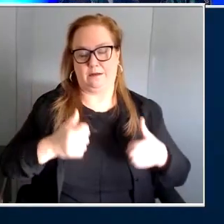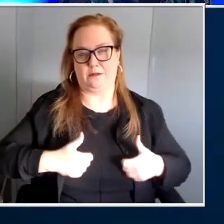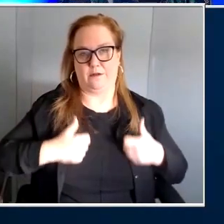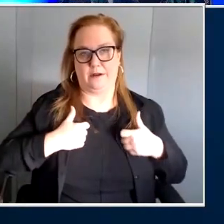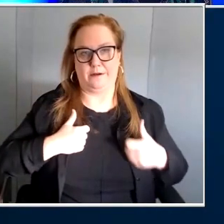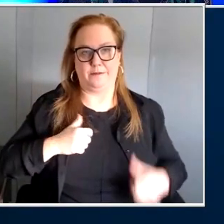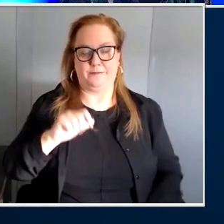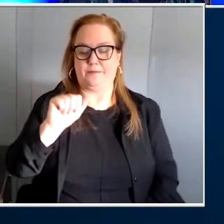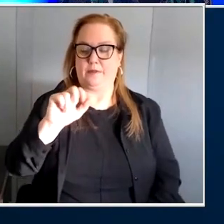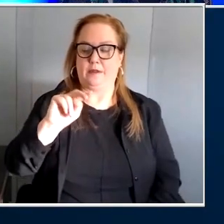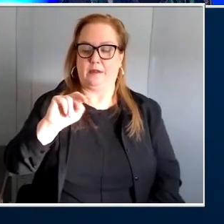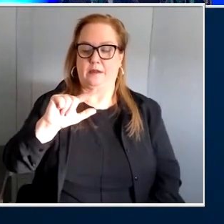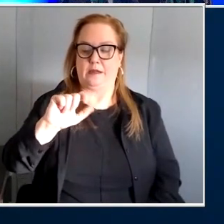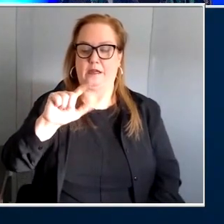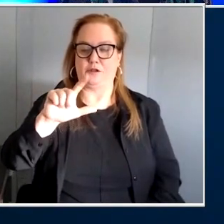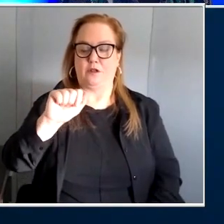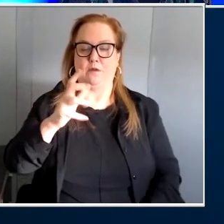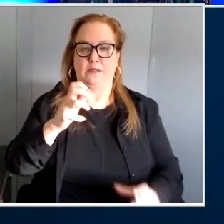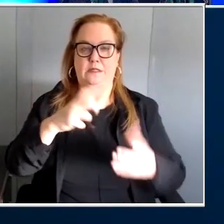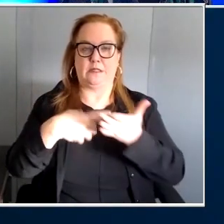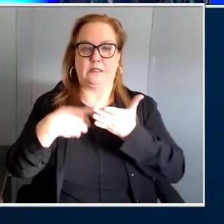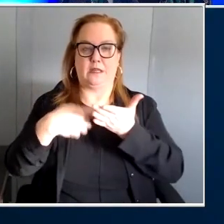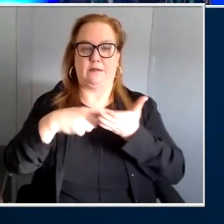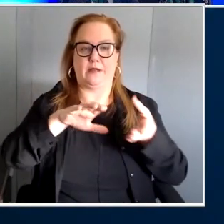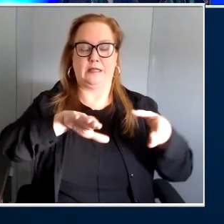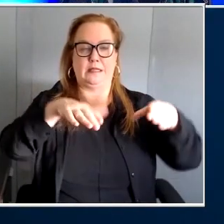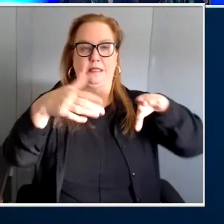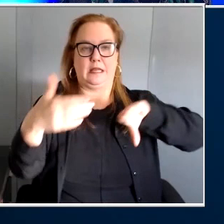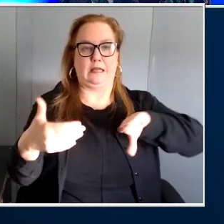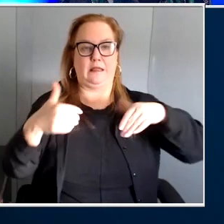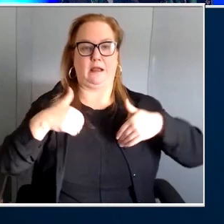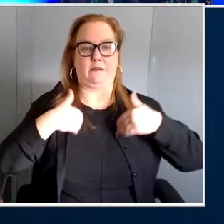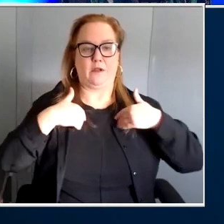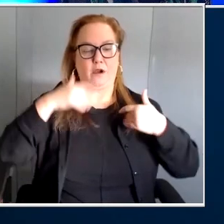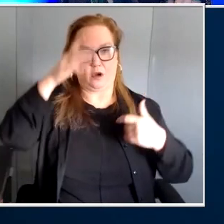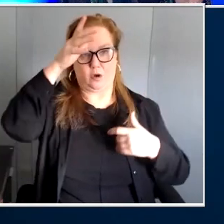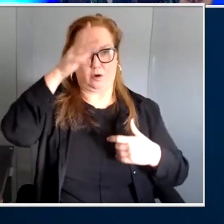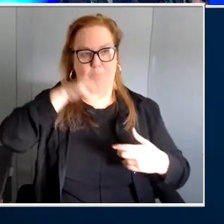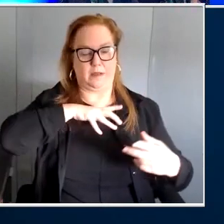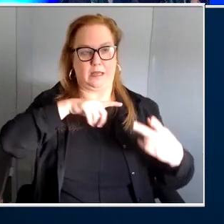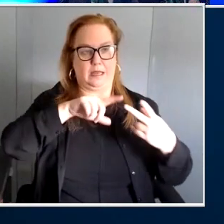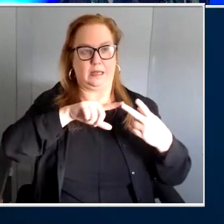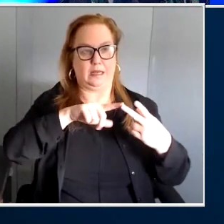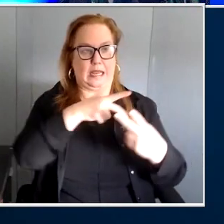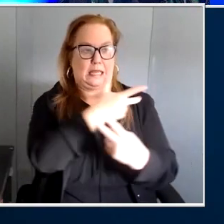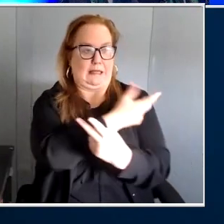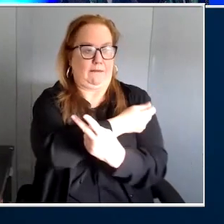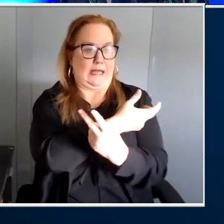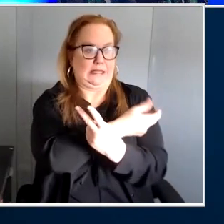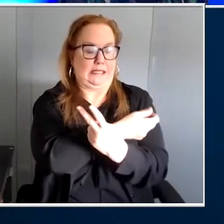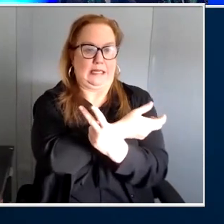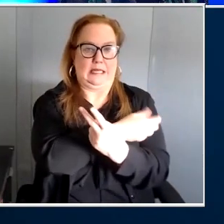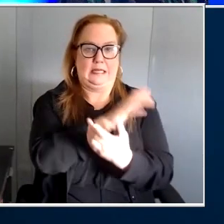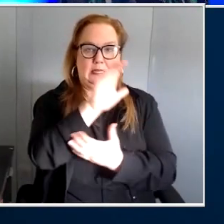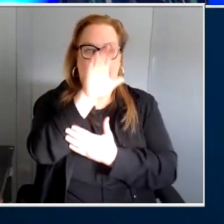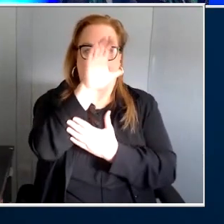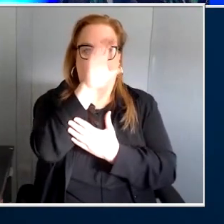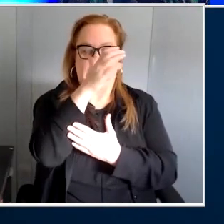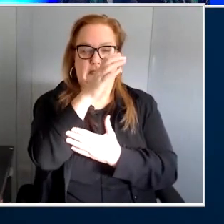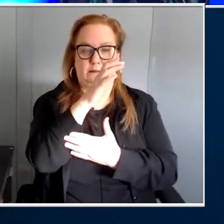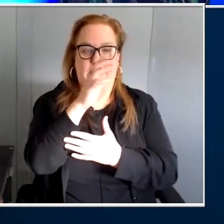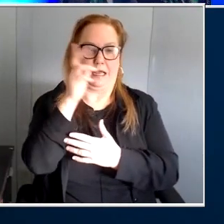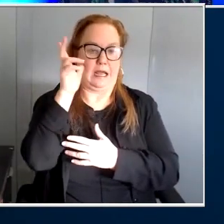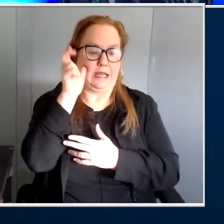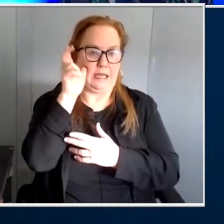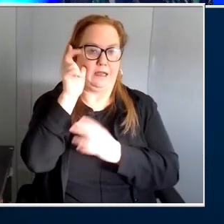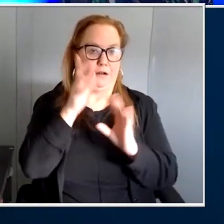Angela wants to know if you could discuss the deaths of younger men and the vaccine. Seems like that's all I keep hearing